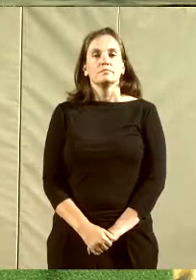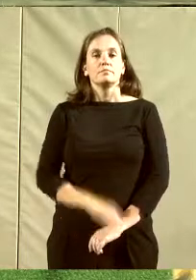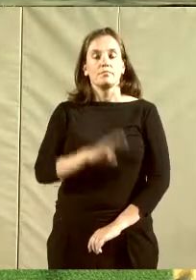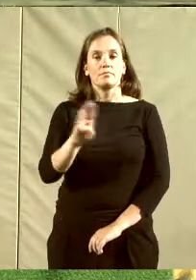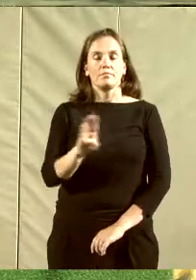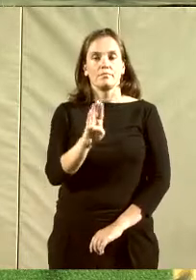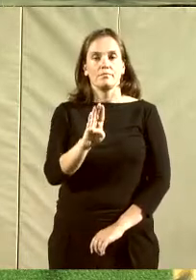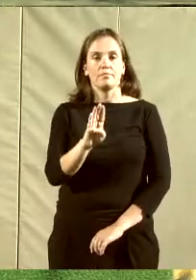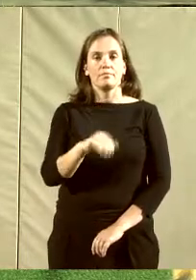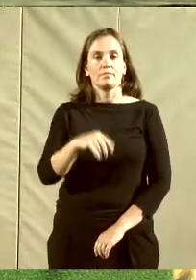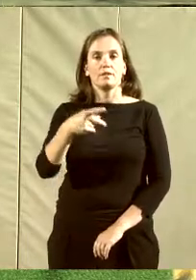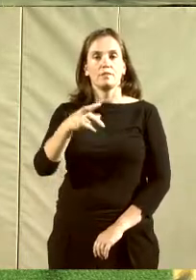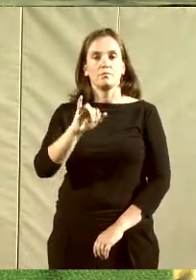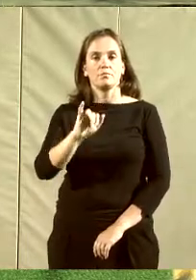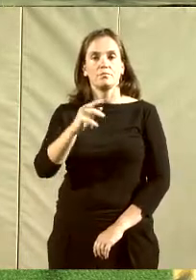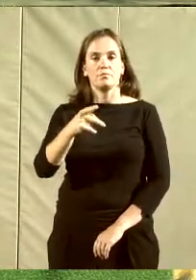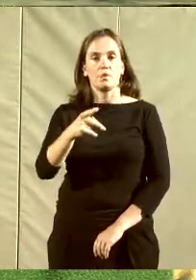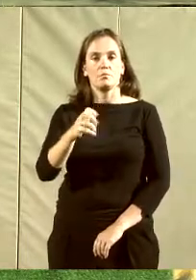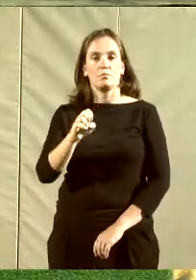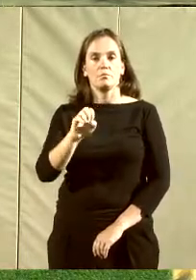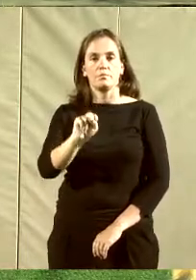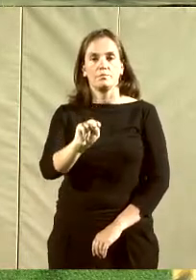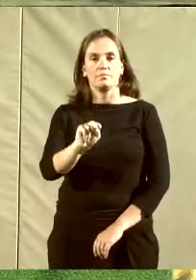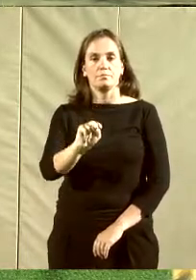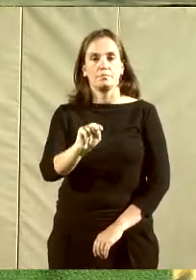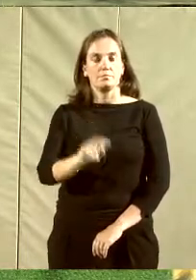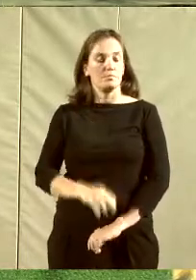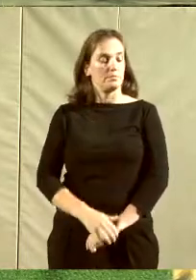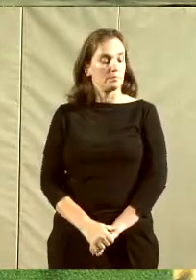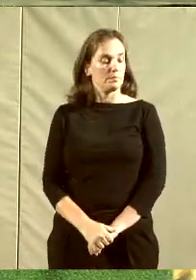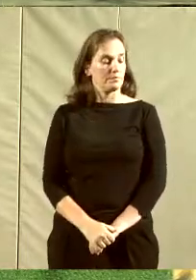Bryson Leif Pippen.